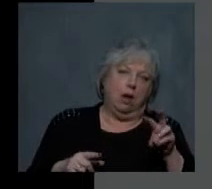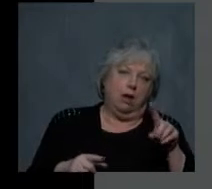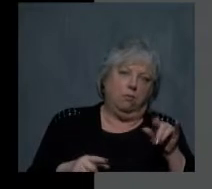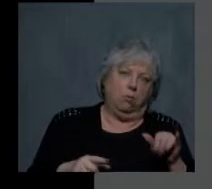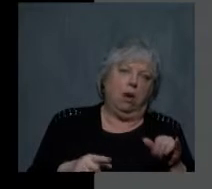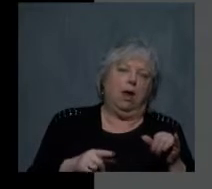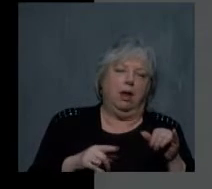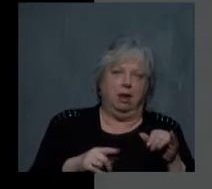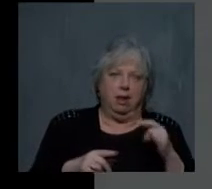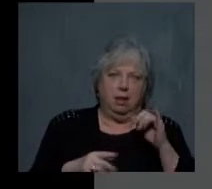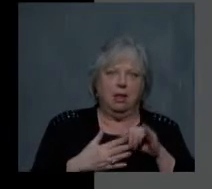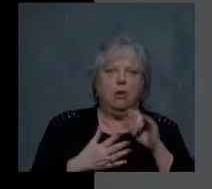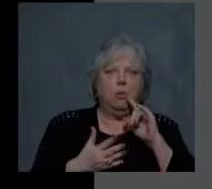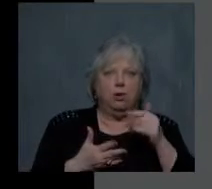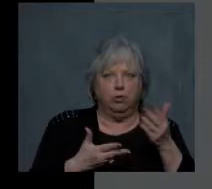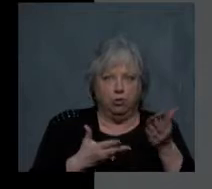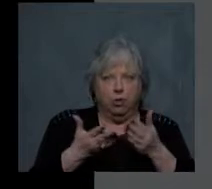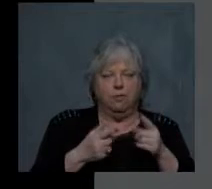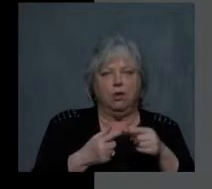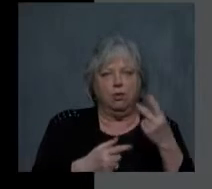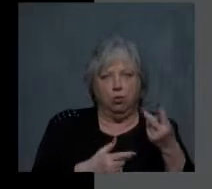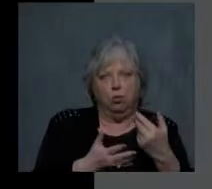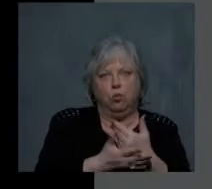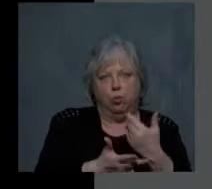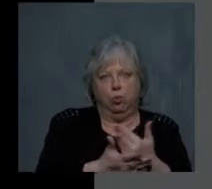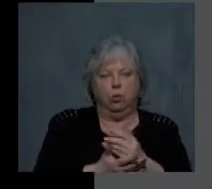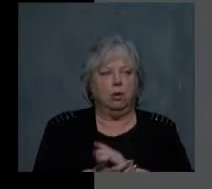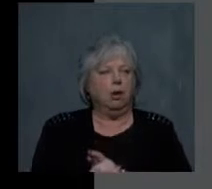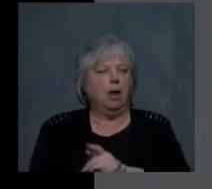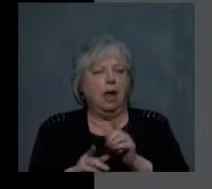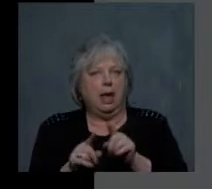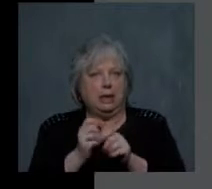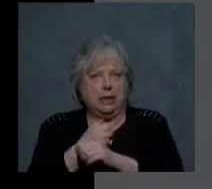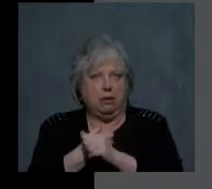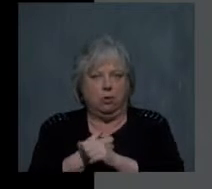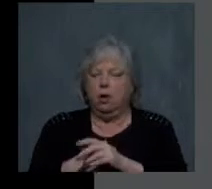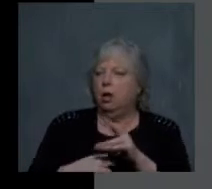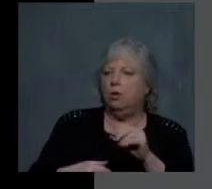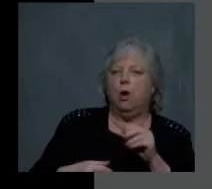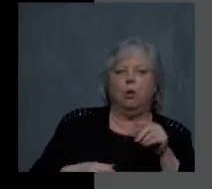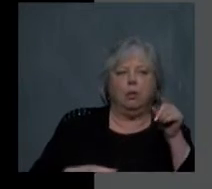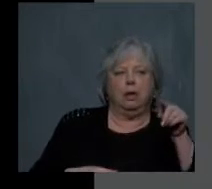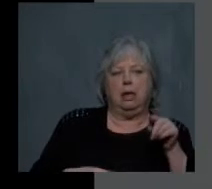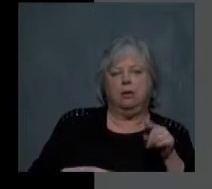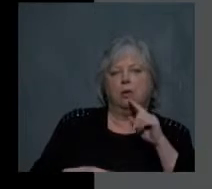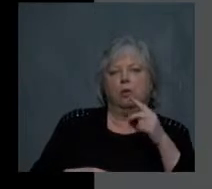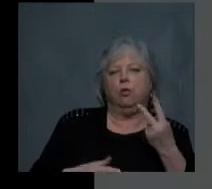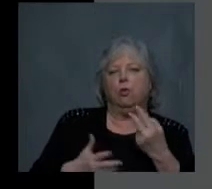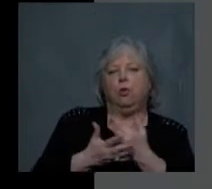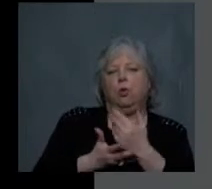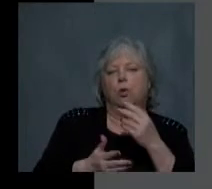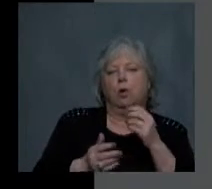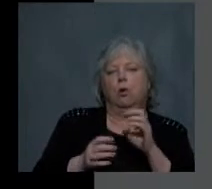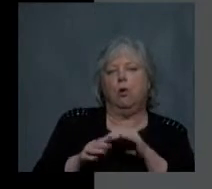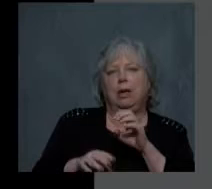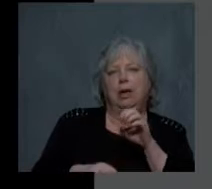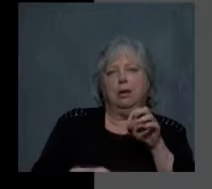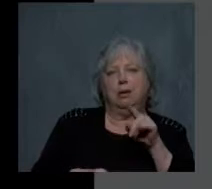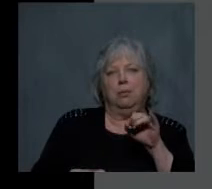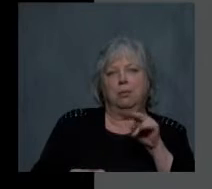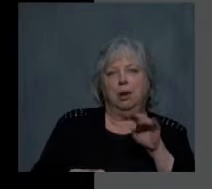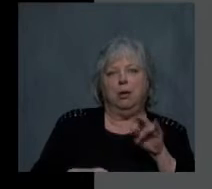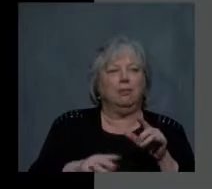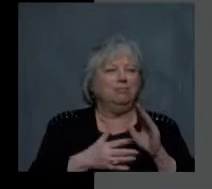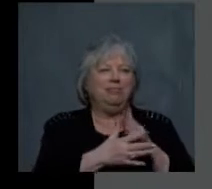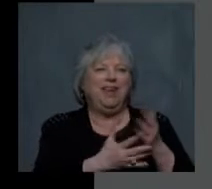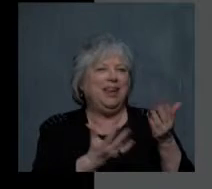keep referring to as dangerous. No, these are not. These are the 2 new ones on East Pinnacle. That, Could you come to the microphone,